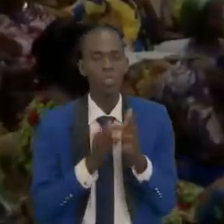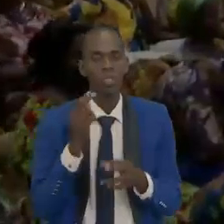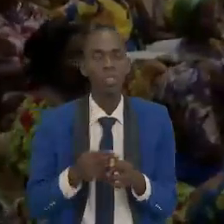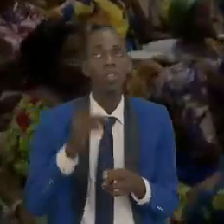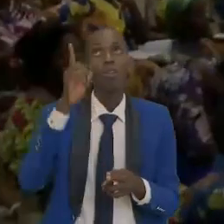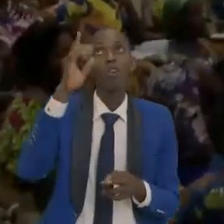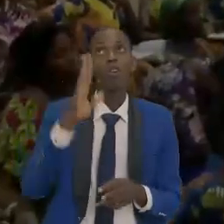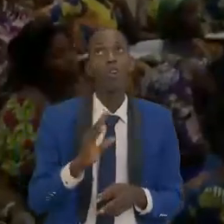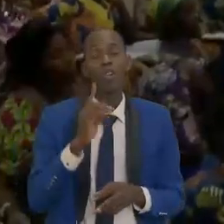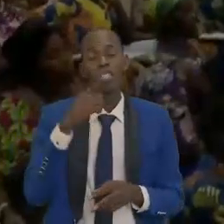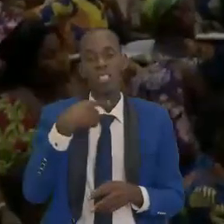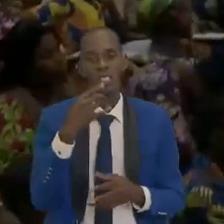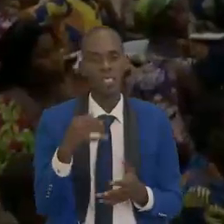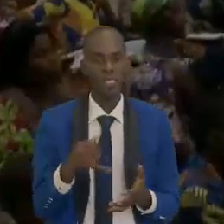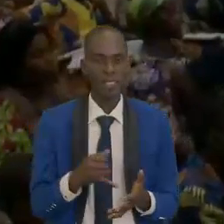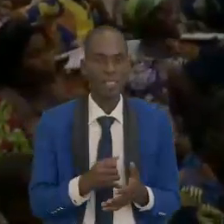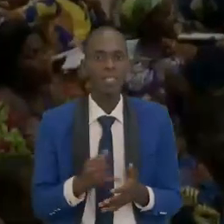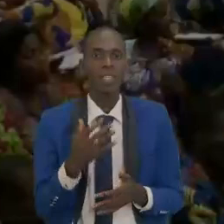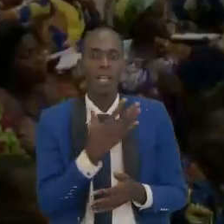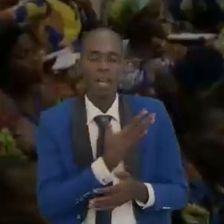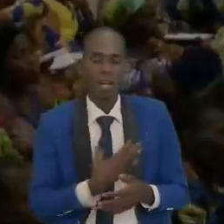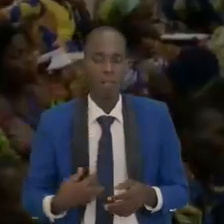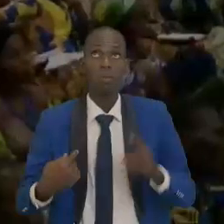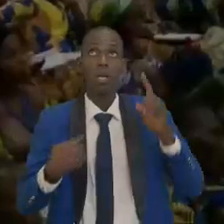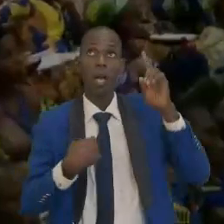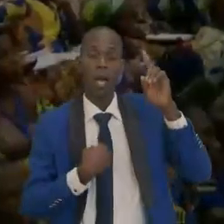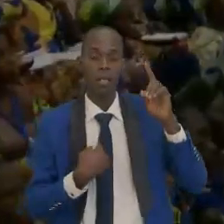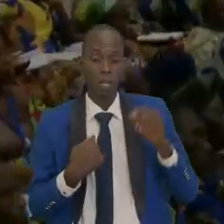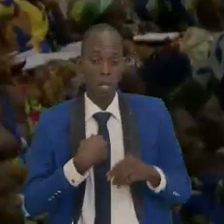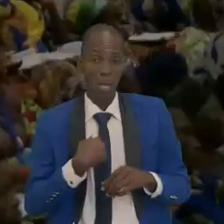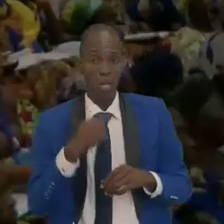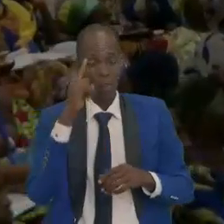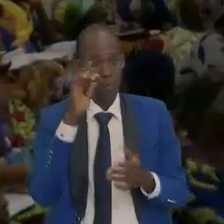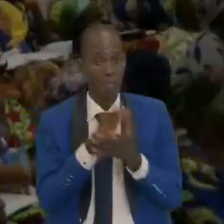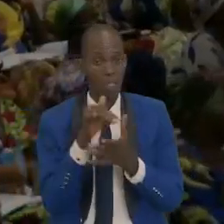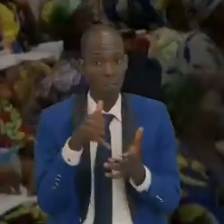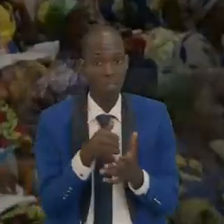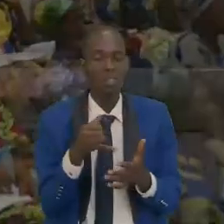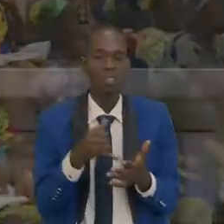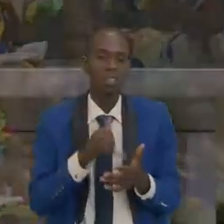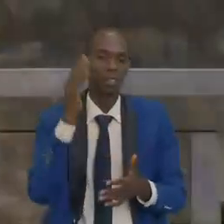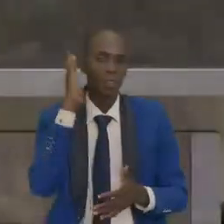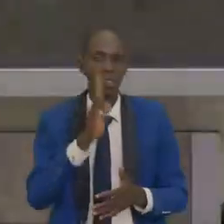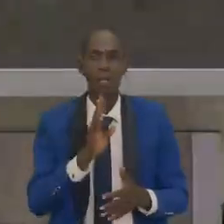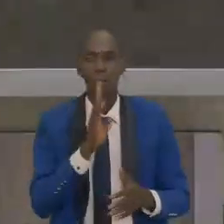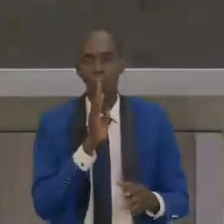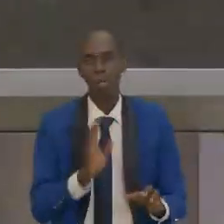said it I believe it shall be done